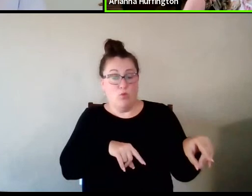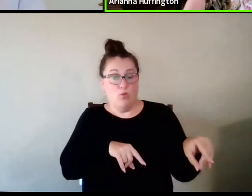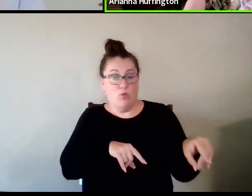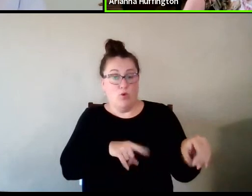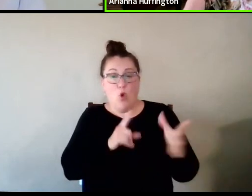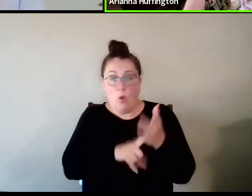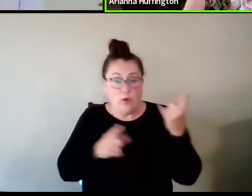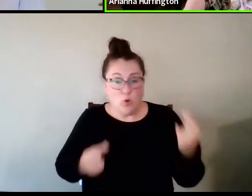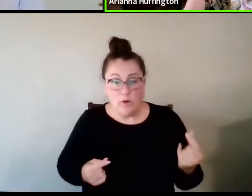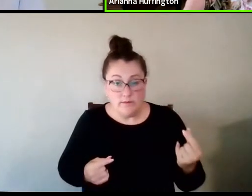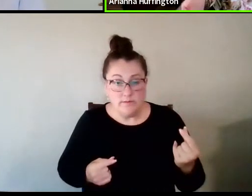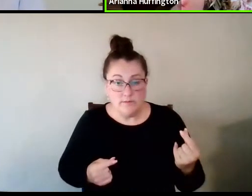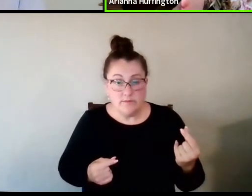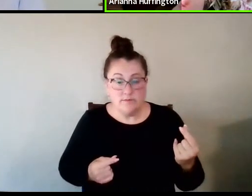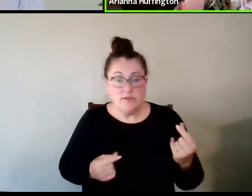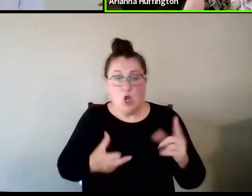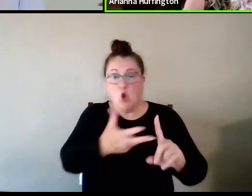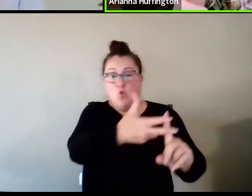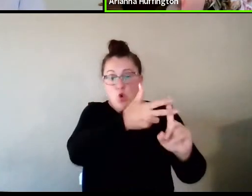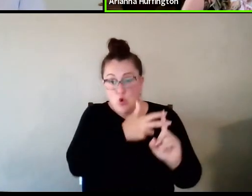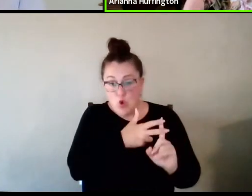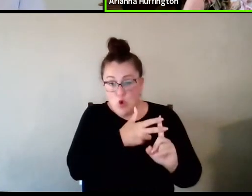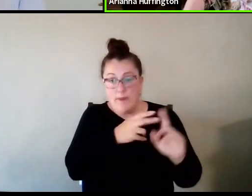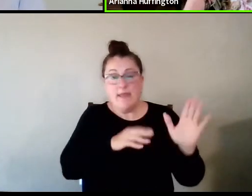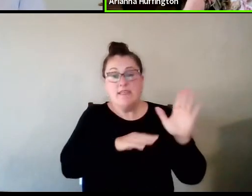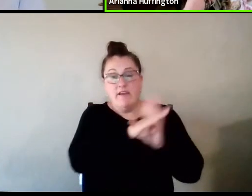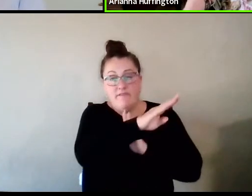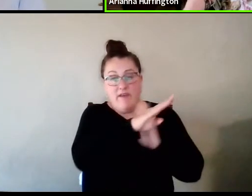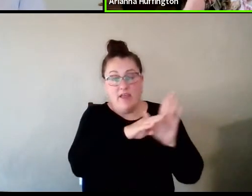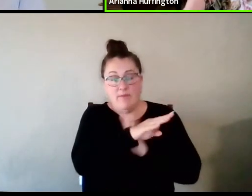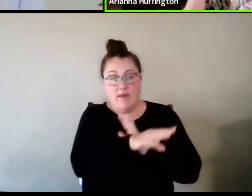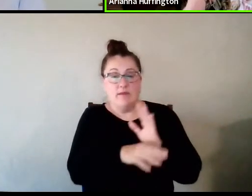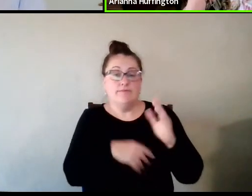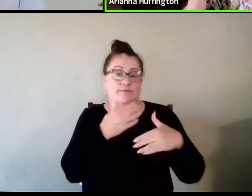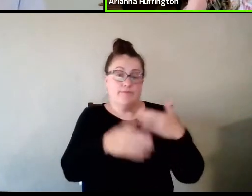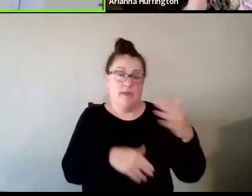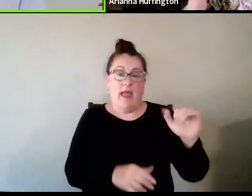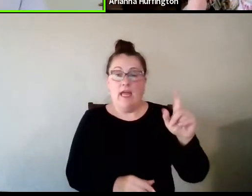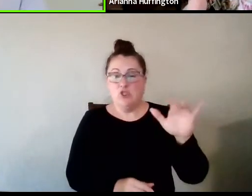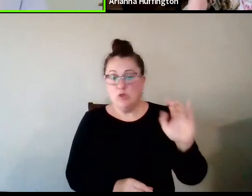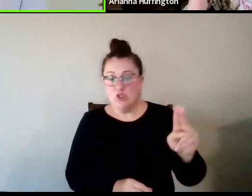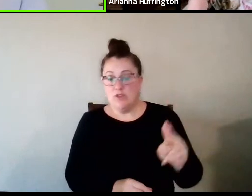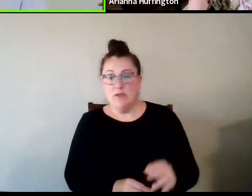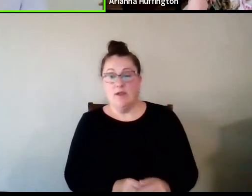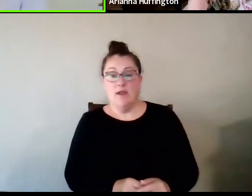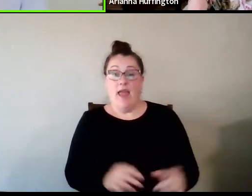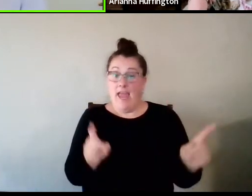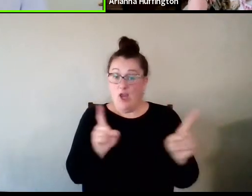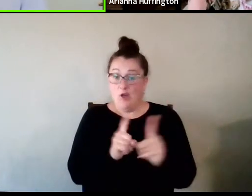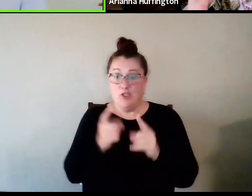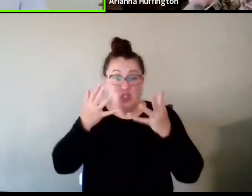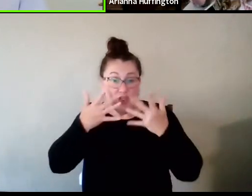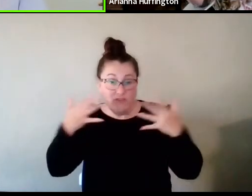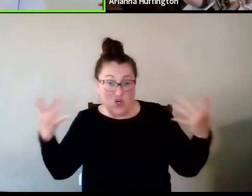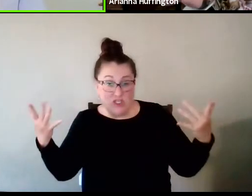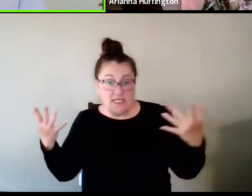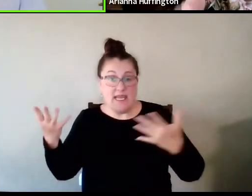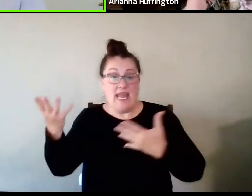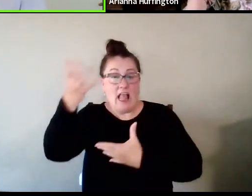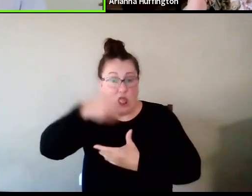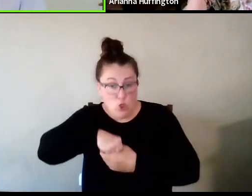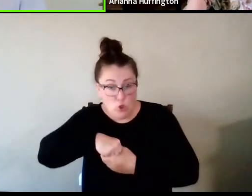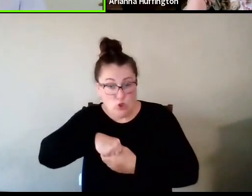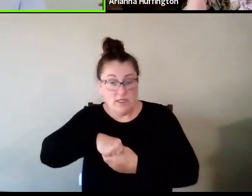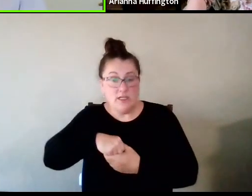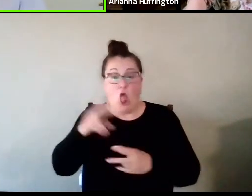doing around recruitment, development, attrition, etc. And around diversity and inclusion, you